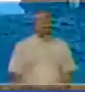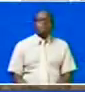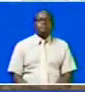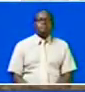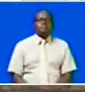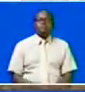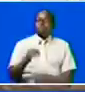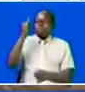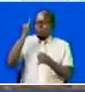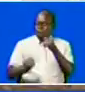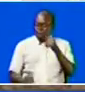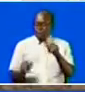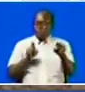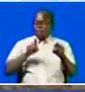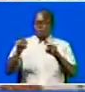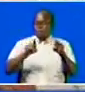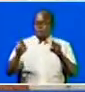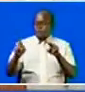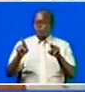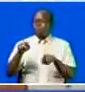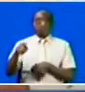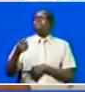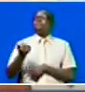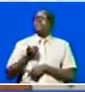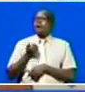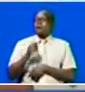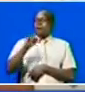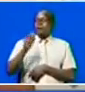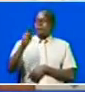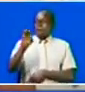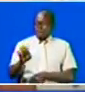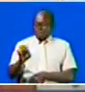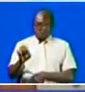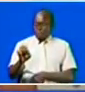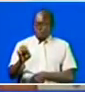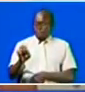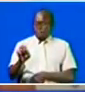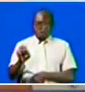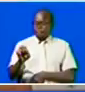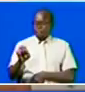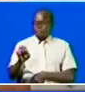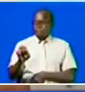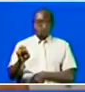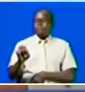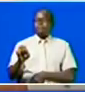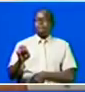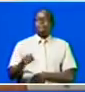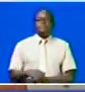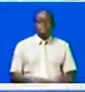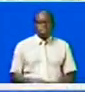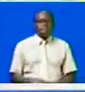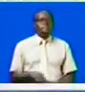It was the final journey of First Captain Jean Mudhoni Mureithi, or Noni, as she was fondly referred to by her friends and